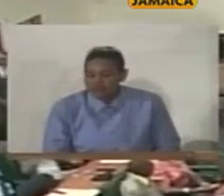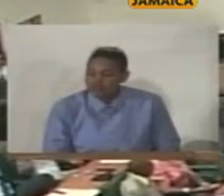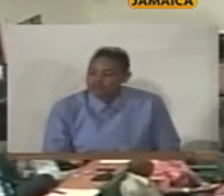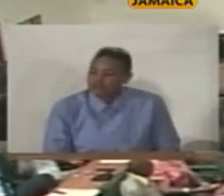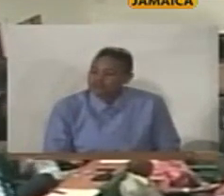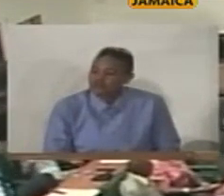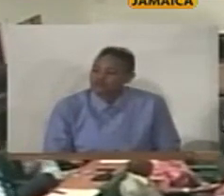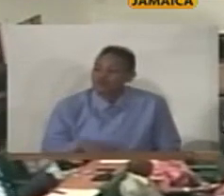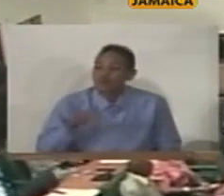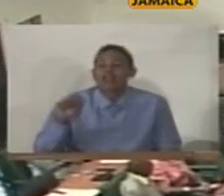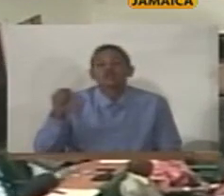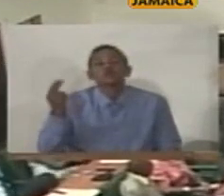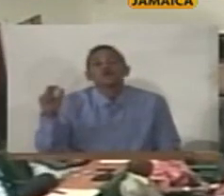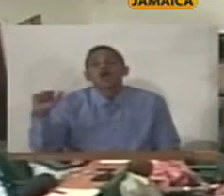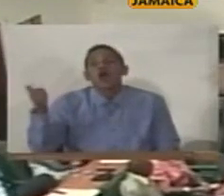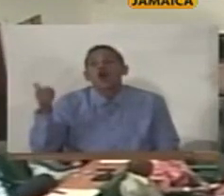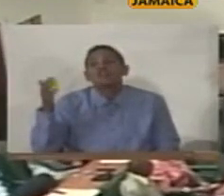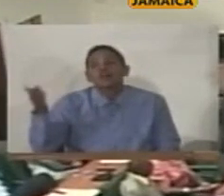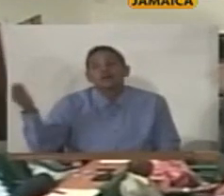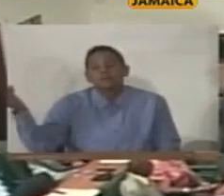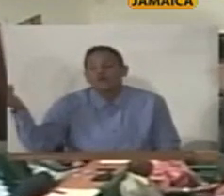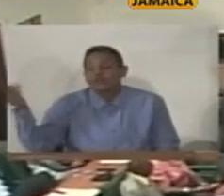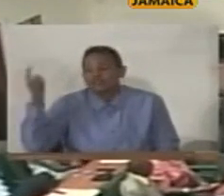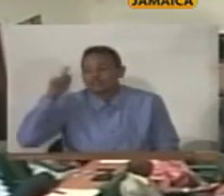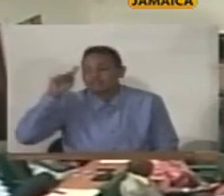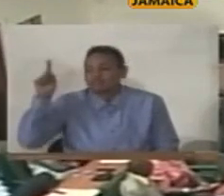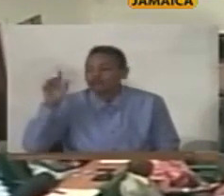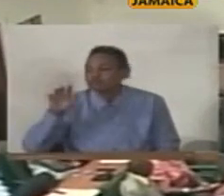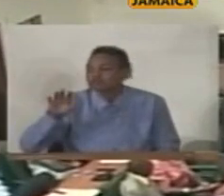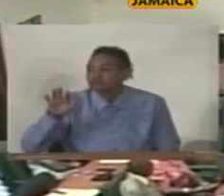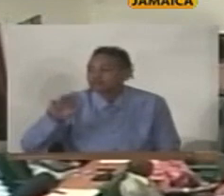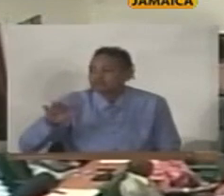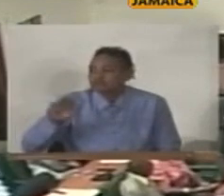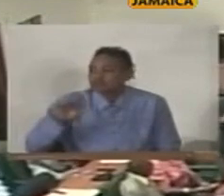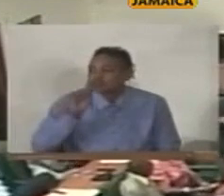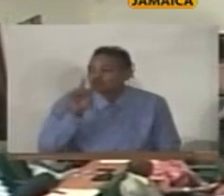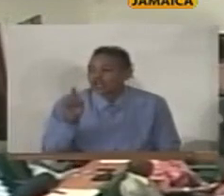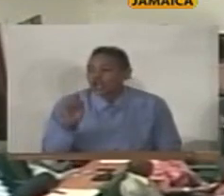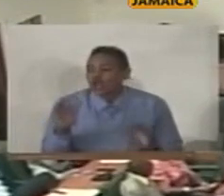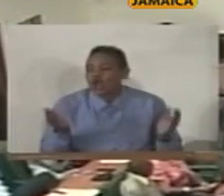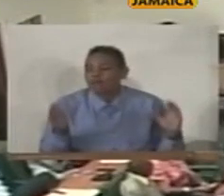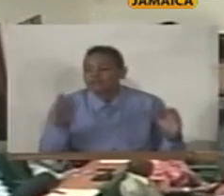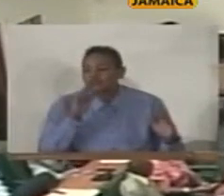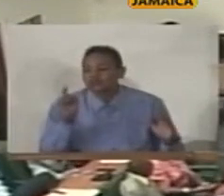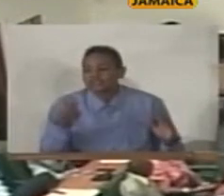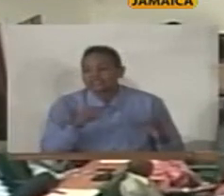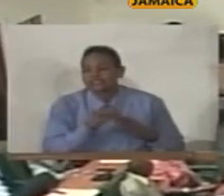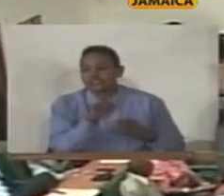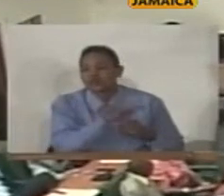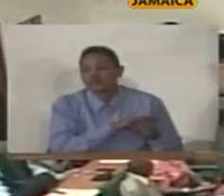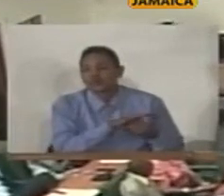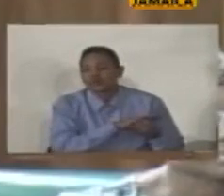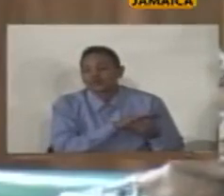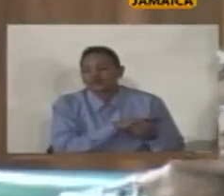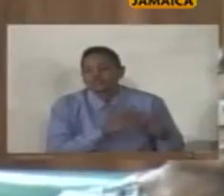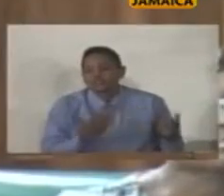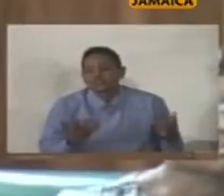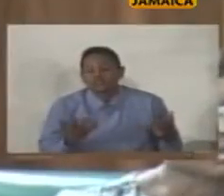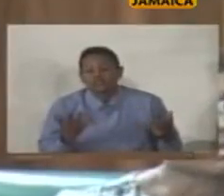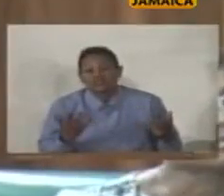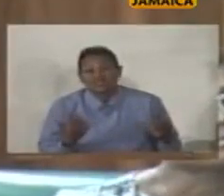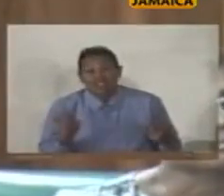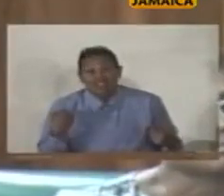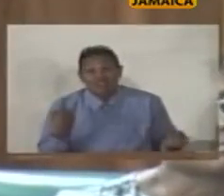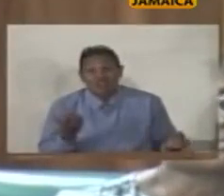the other allocation on an amount that is compatible to the needs in those constituencies. Because as far